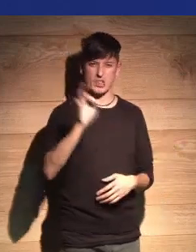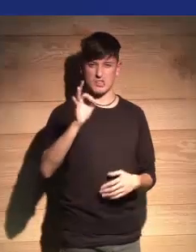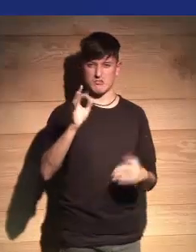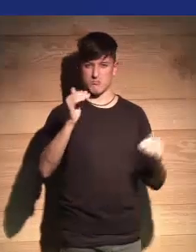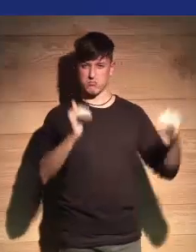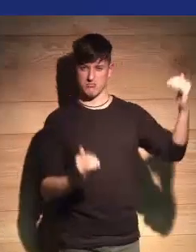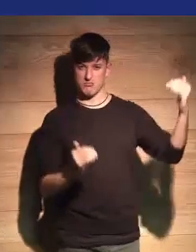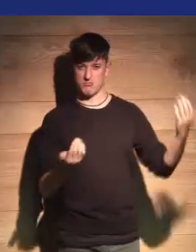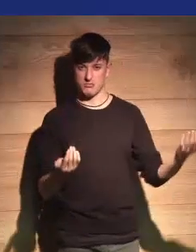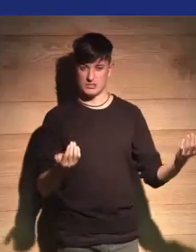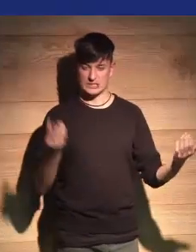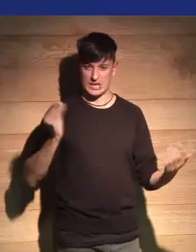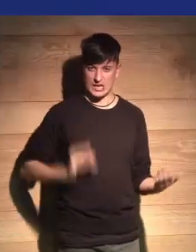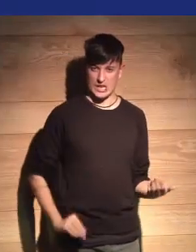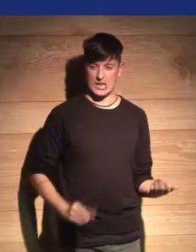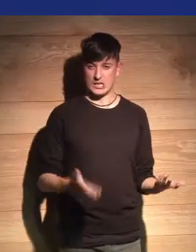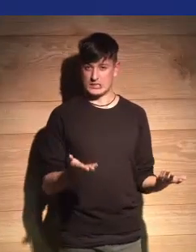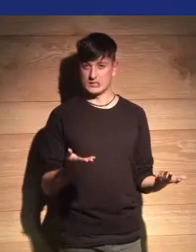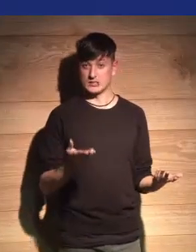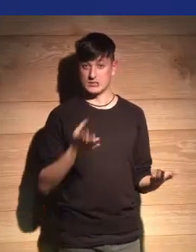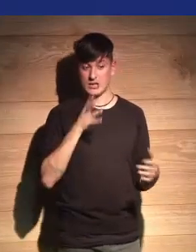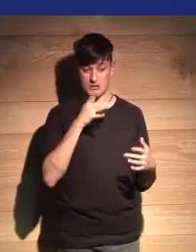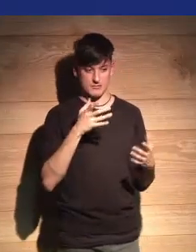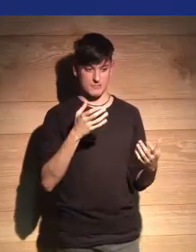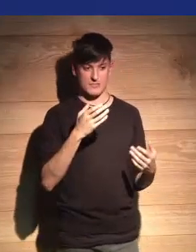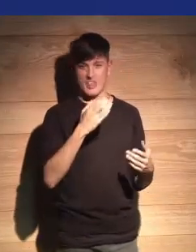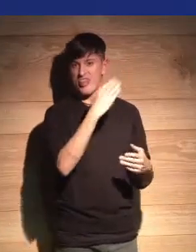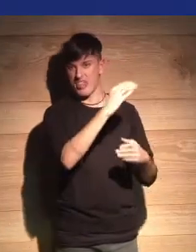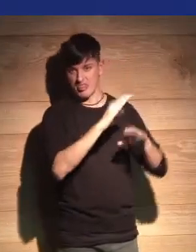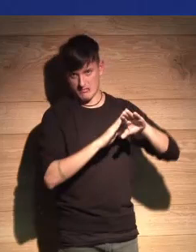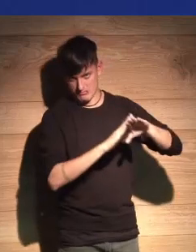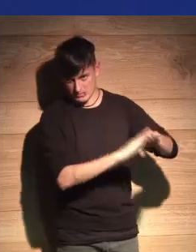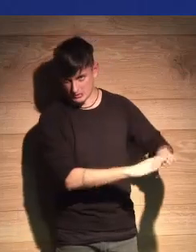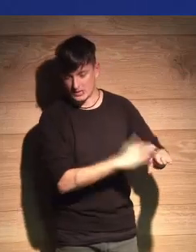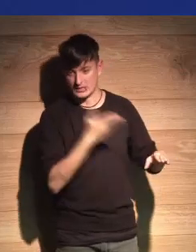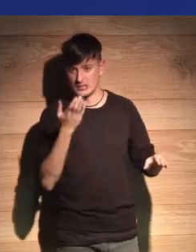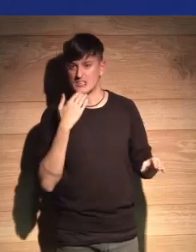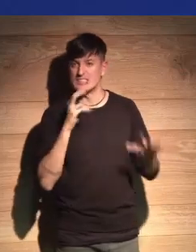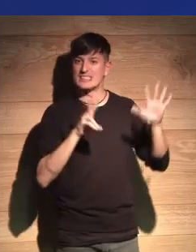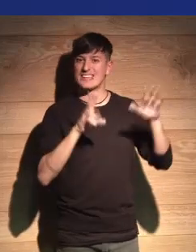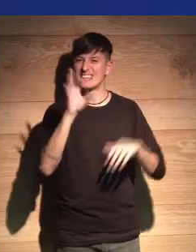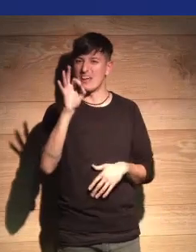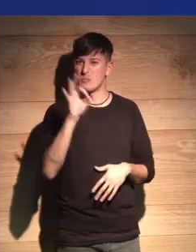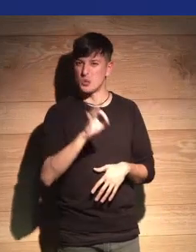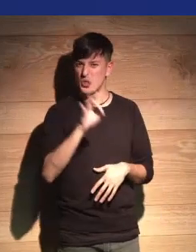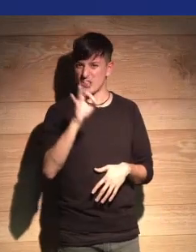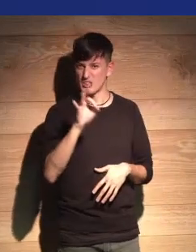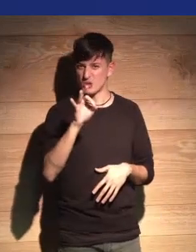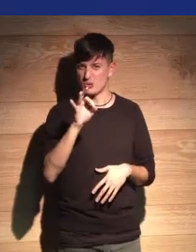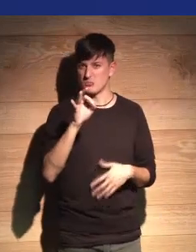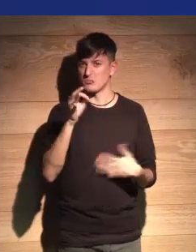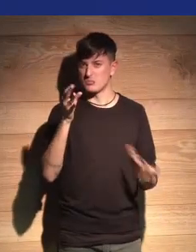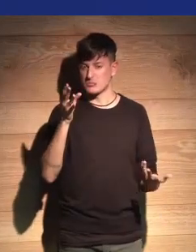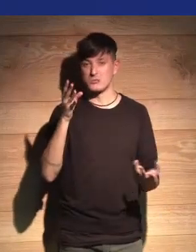no wage or salary gap greater than 12%. It's not fair that